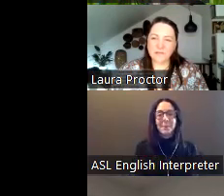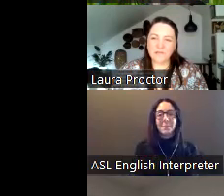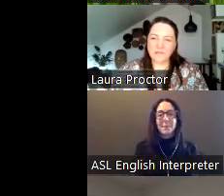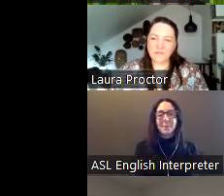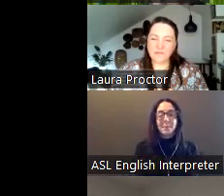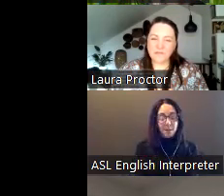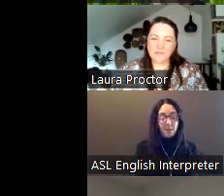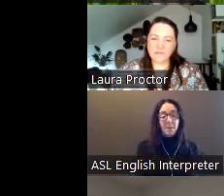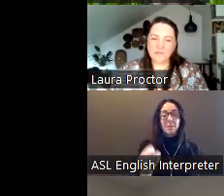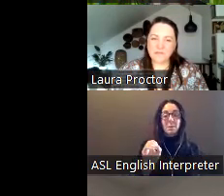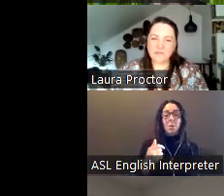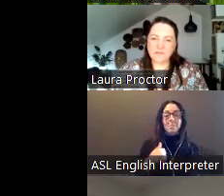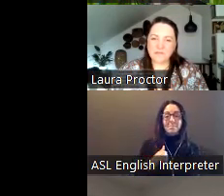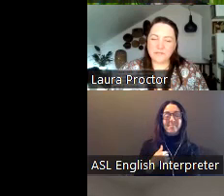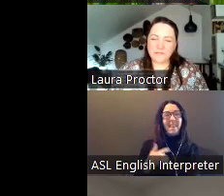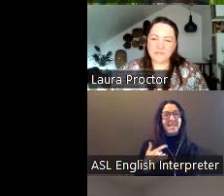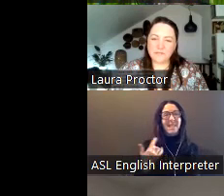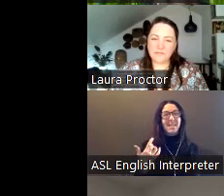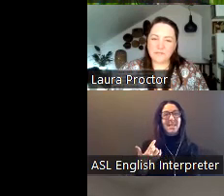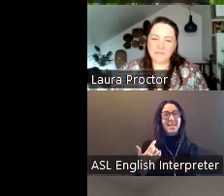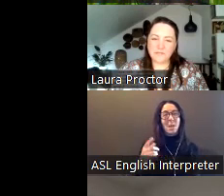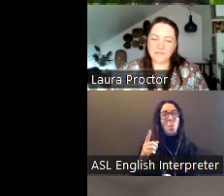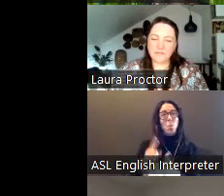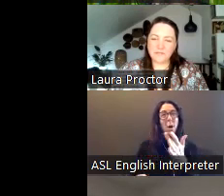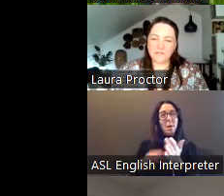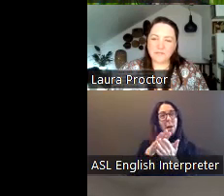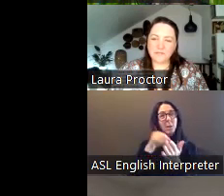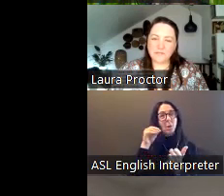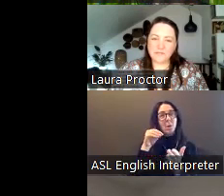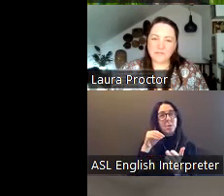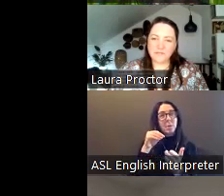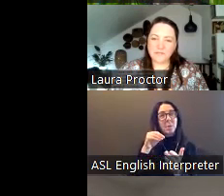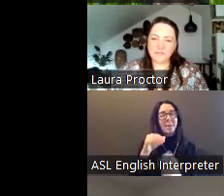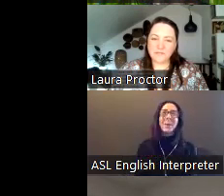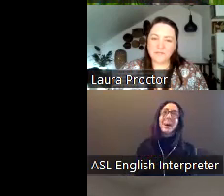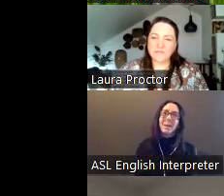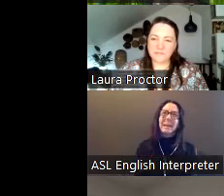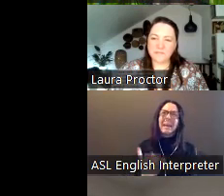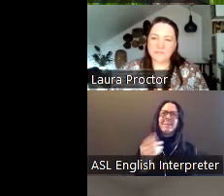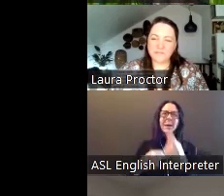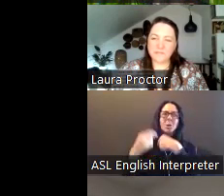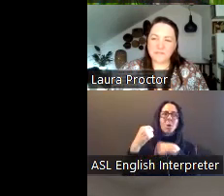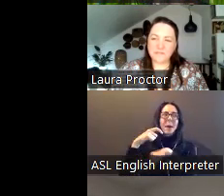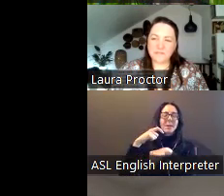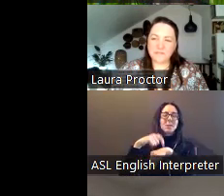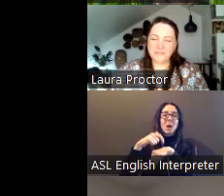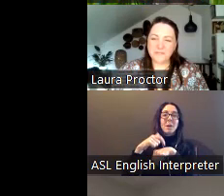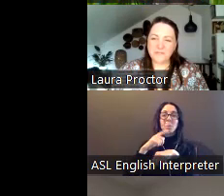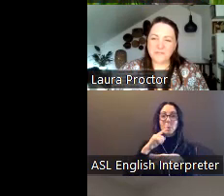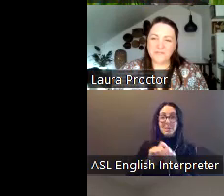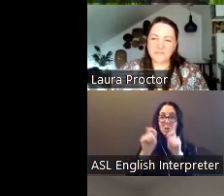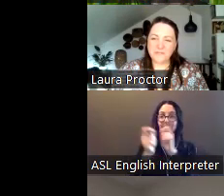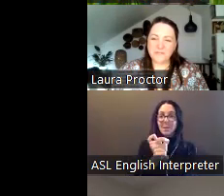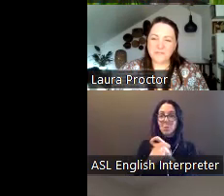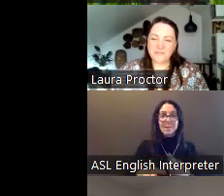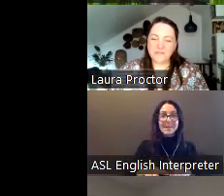takeaway, I think, from this, it's not, personally, I don't know that we would have done anything differently. I think we tackled